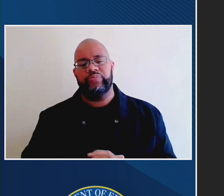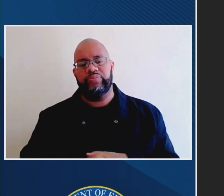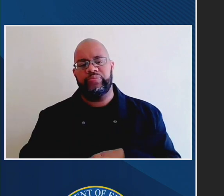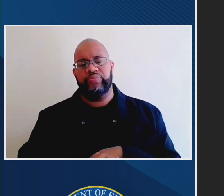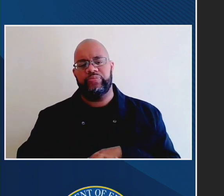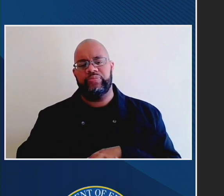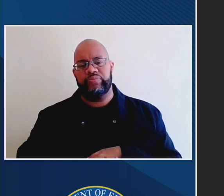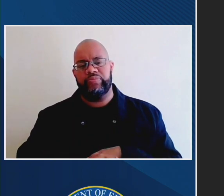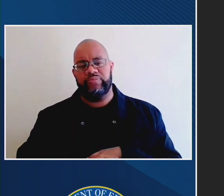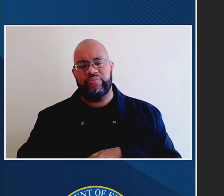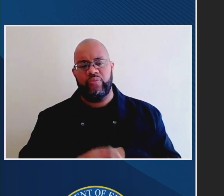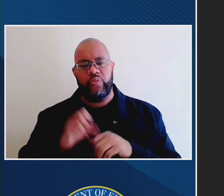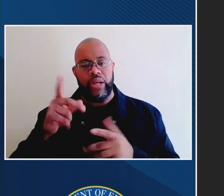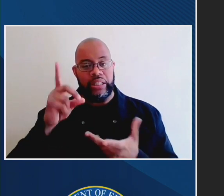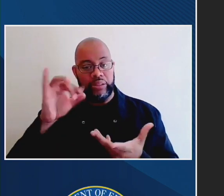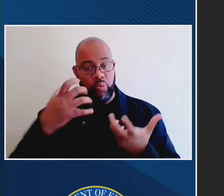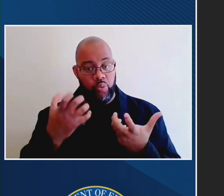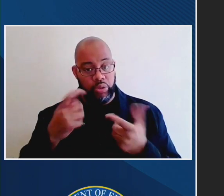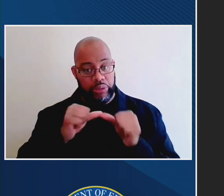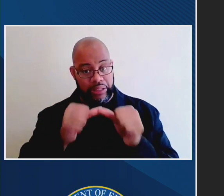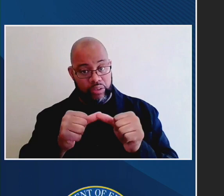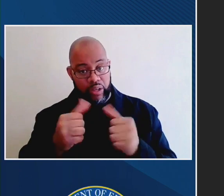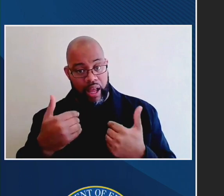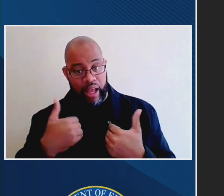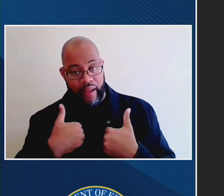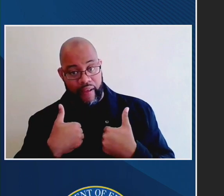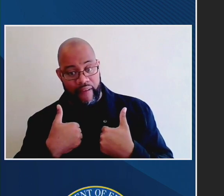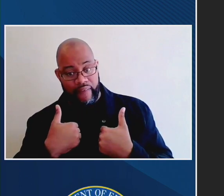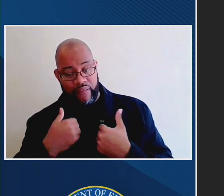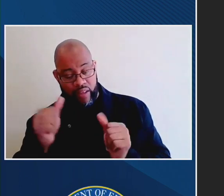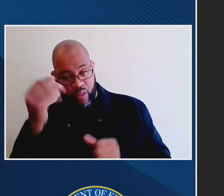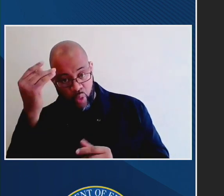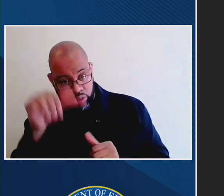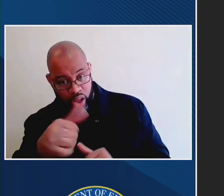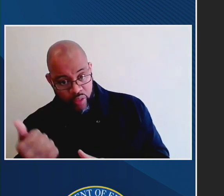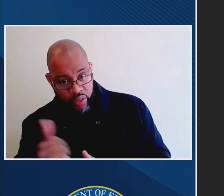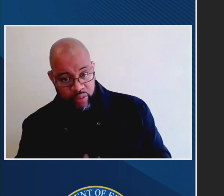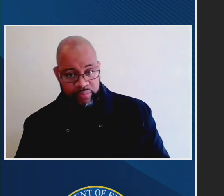Okay. Did we want to continue or were there any other thoughts?